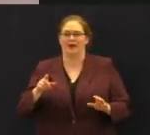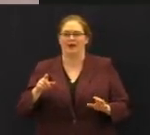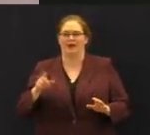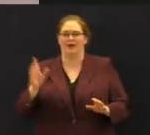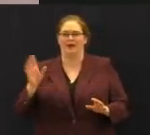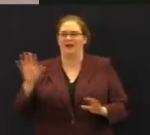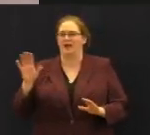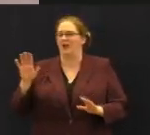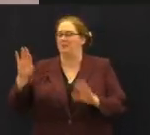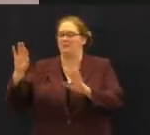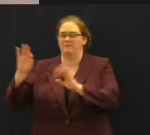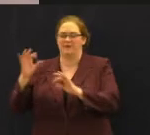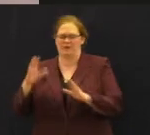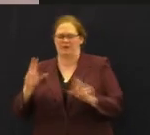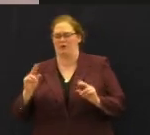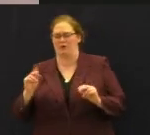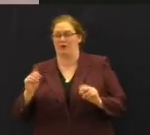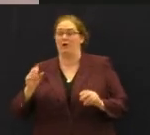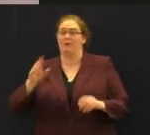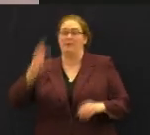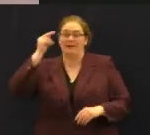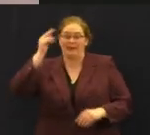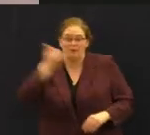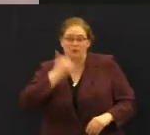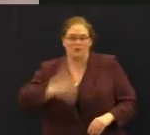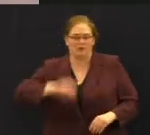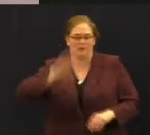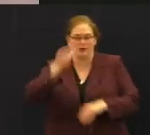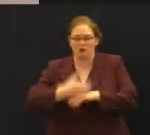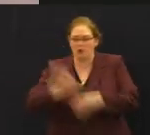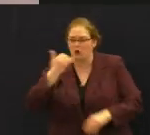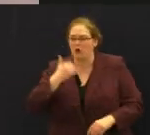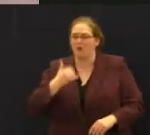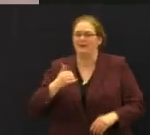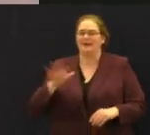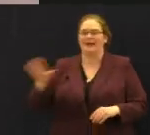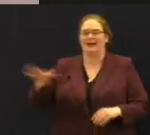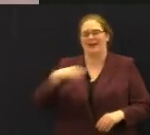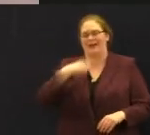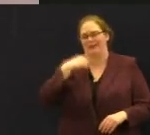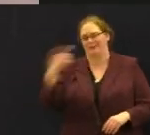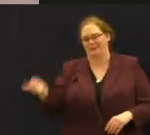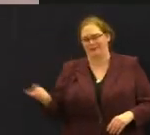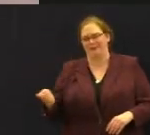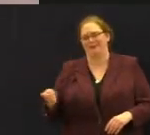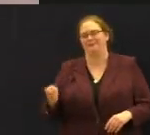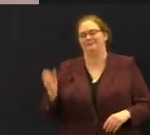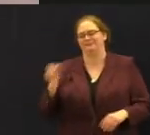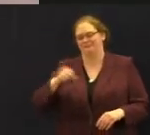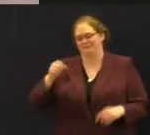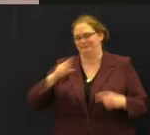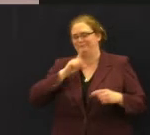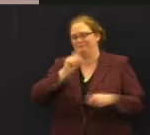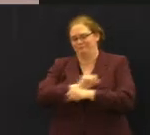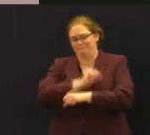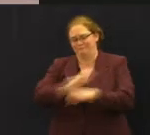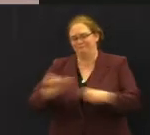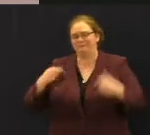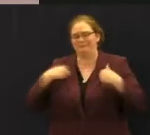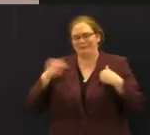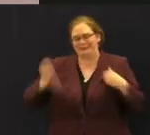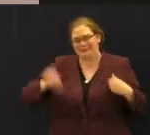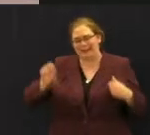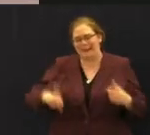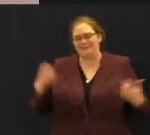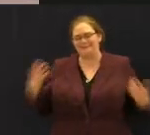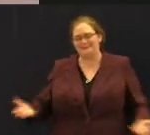My nephew called me, my daughter called me, and I had to tell them, yes, it's me over there.